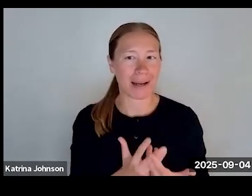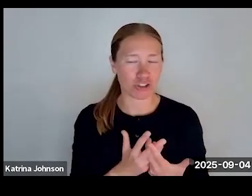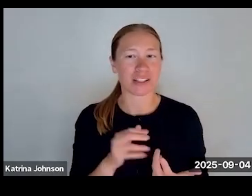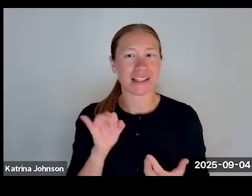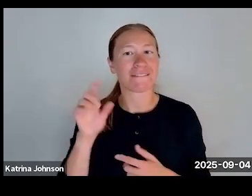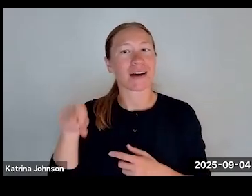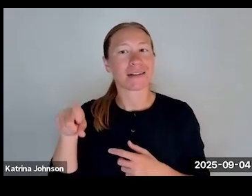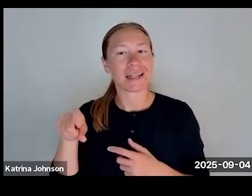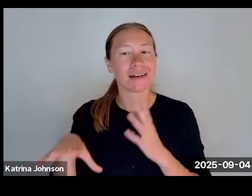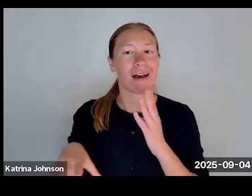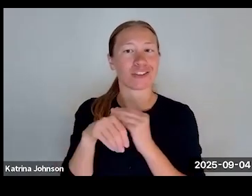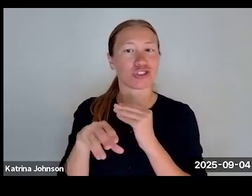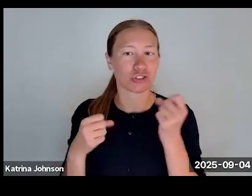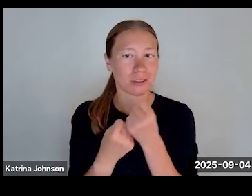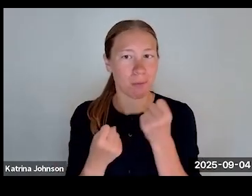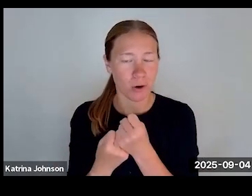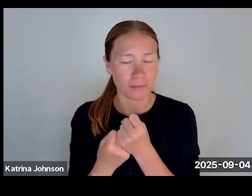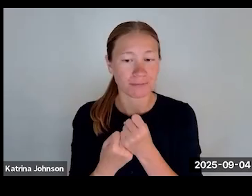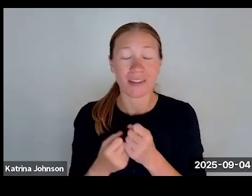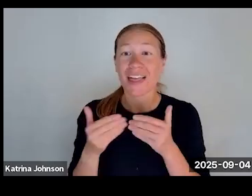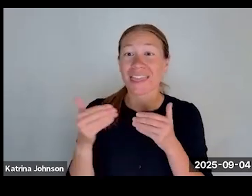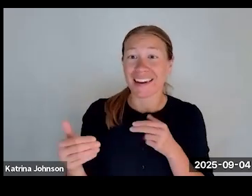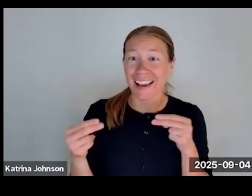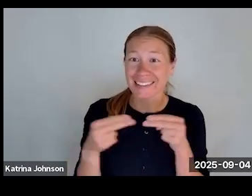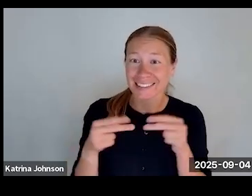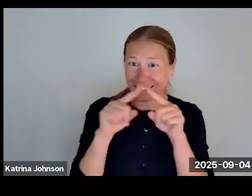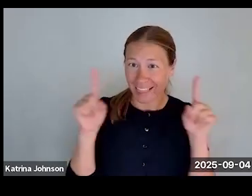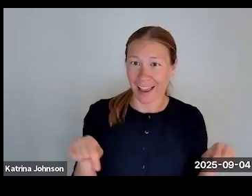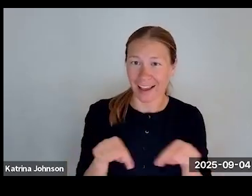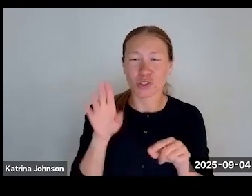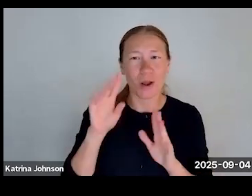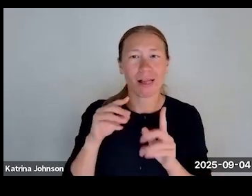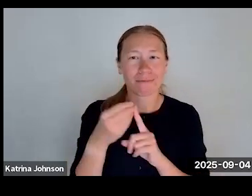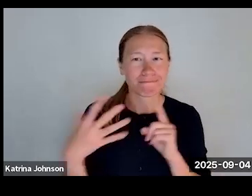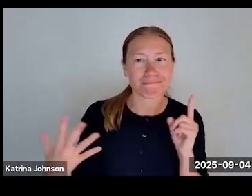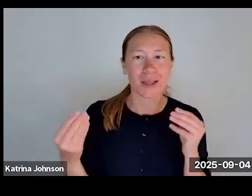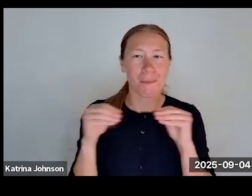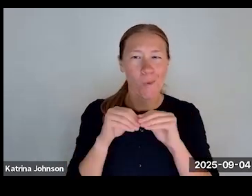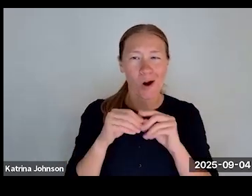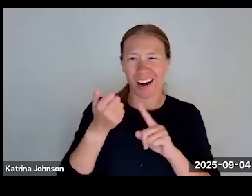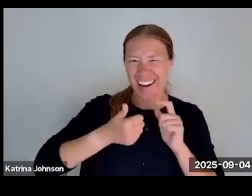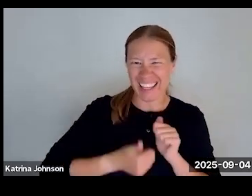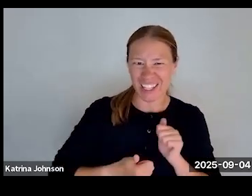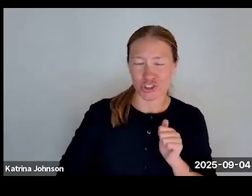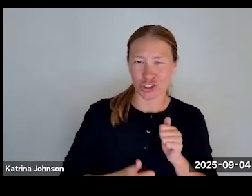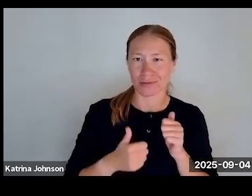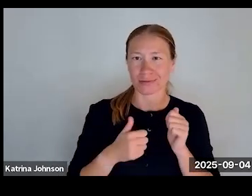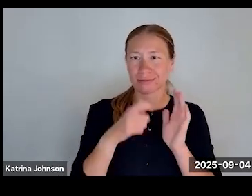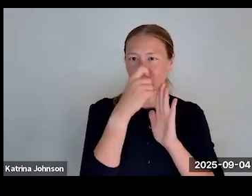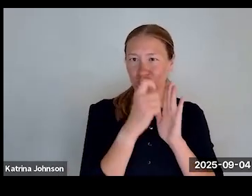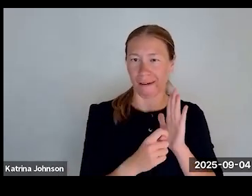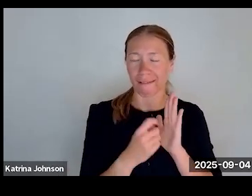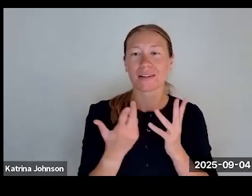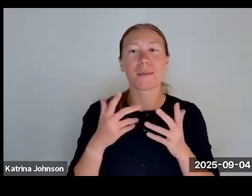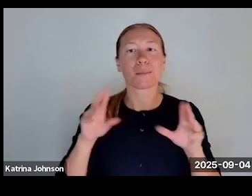needed. On the next few slides, we're going to dive a bit deeper into each of these items to provide some actionable